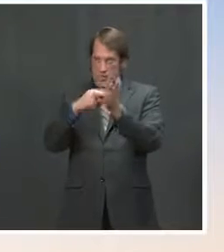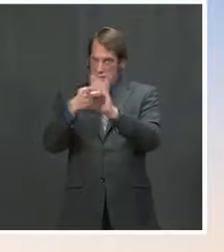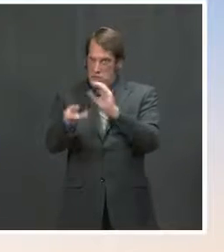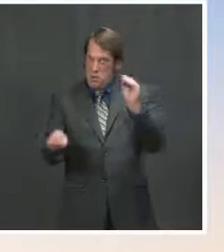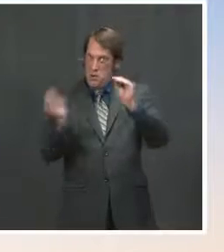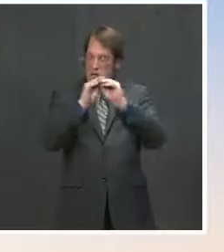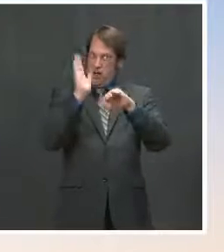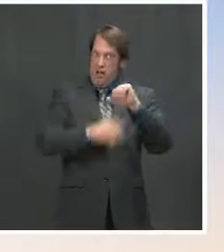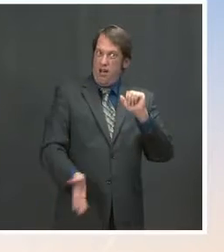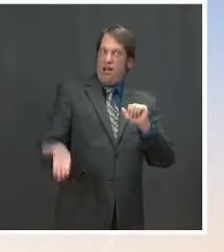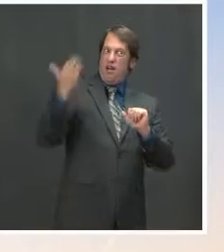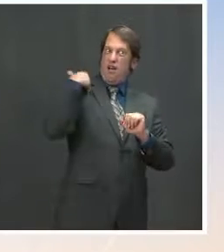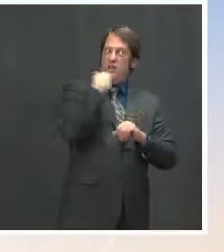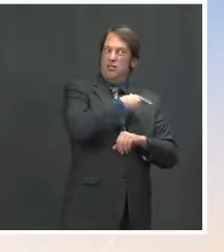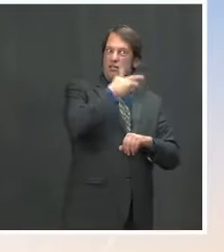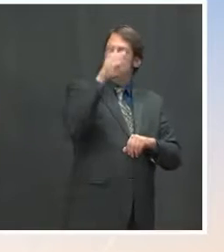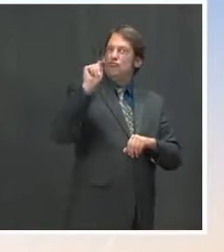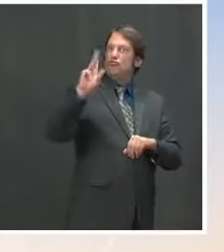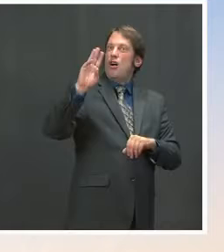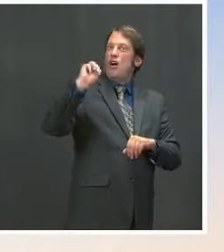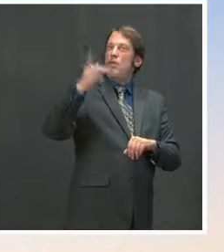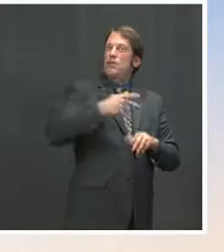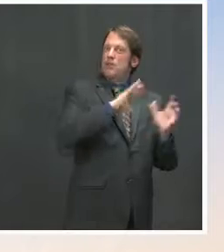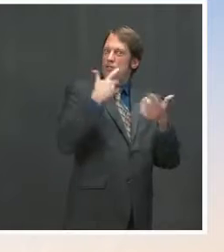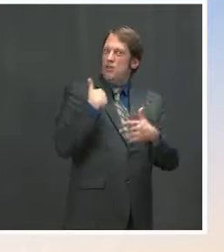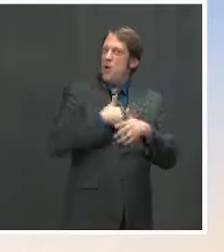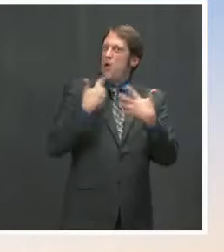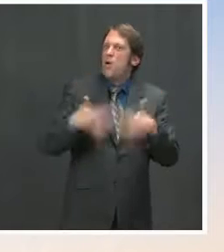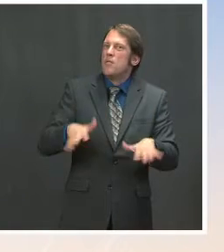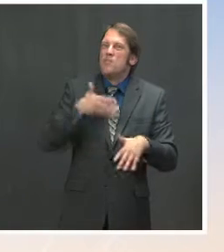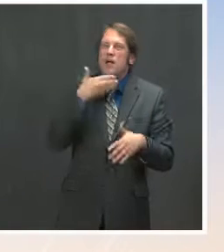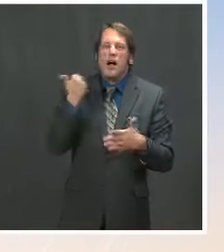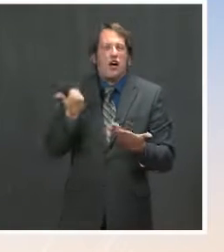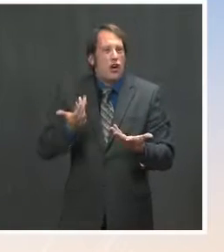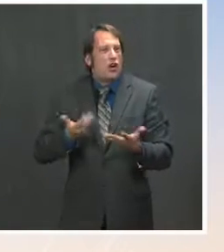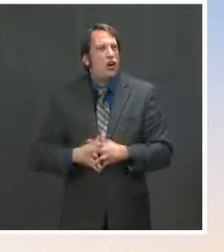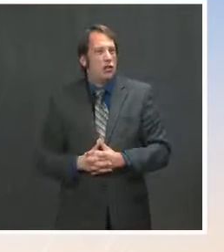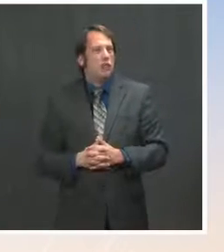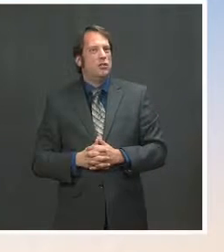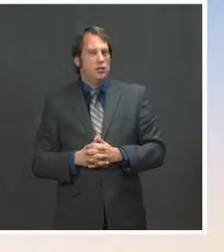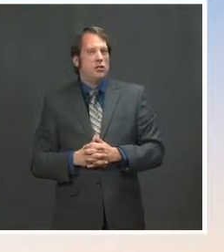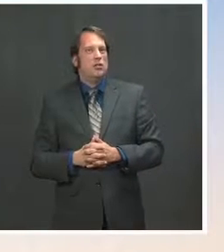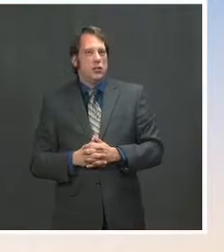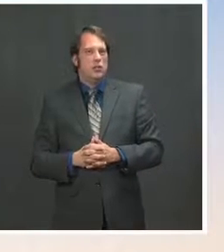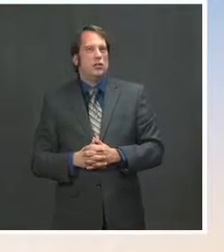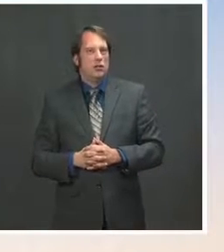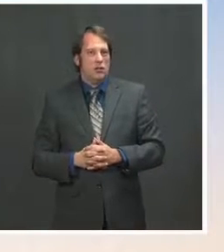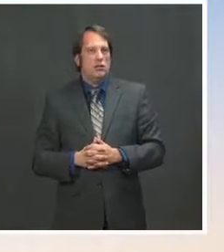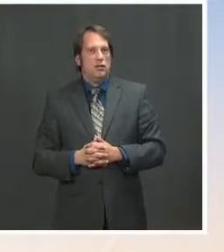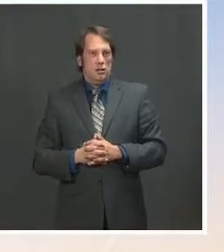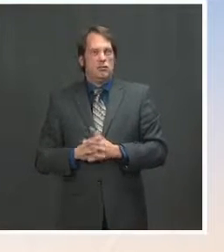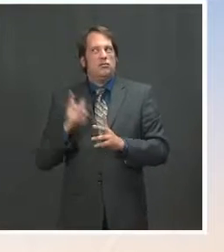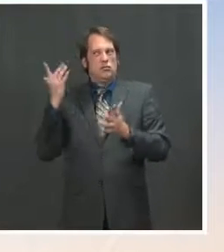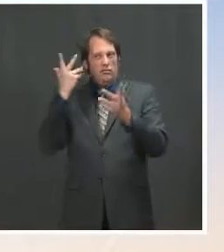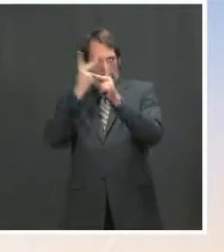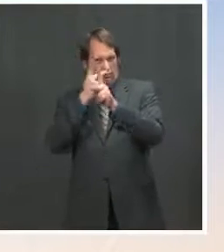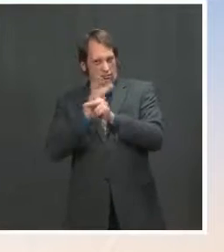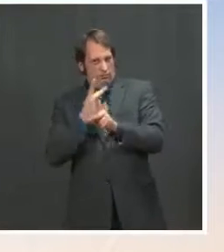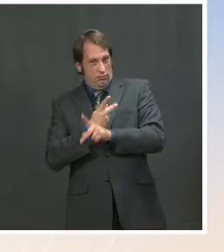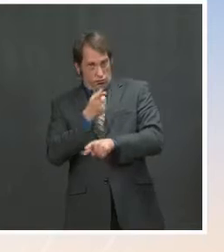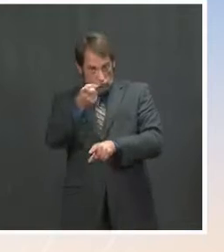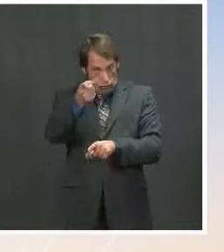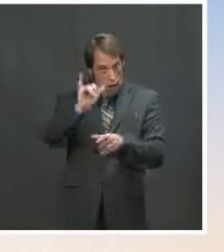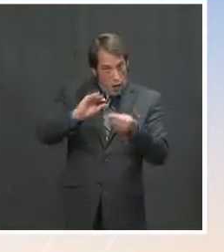so we're going to put out a number. He will put out a number in advance of May 15th. But you